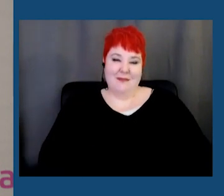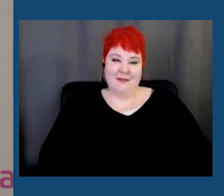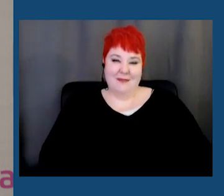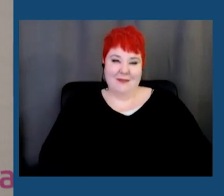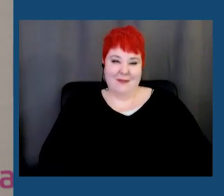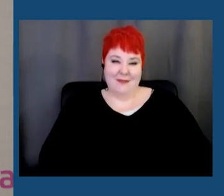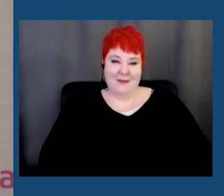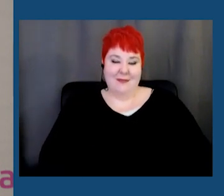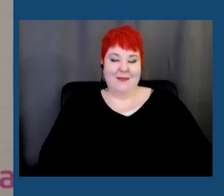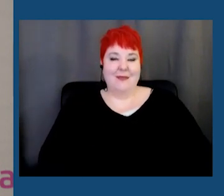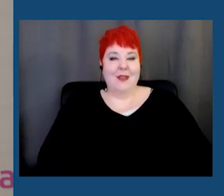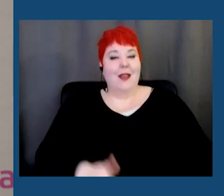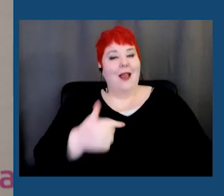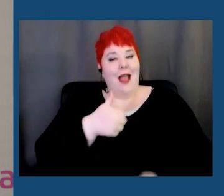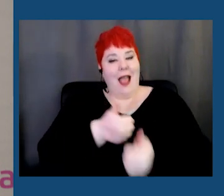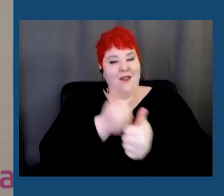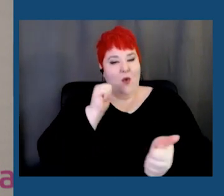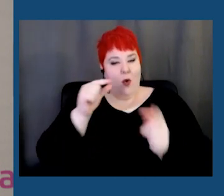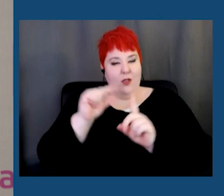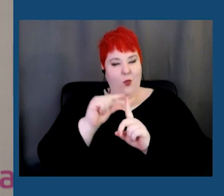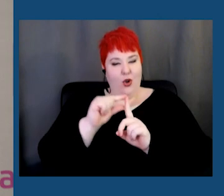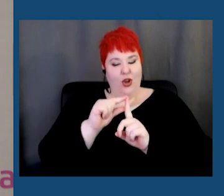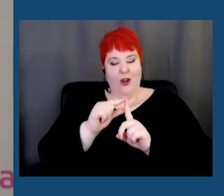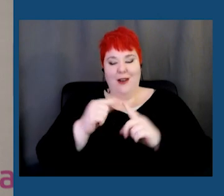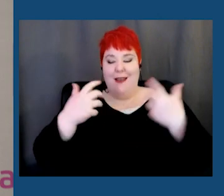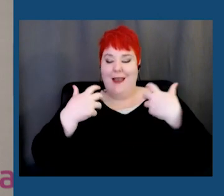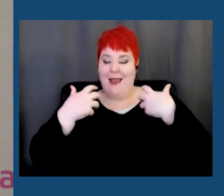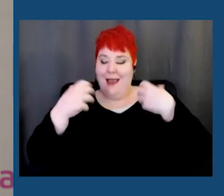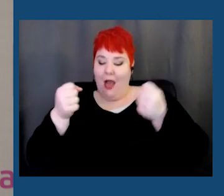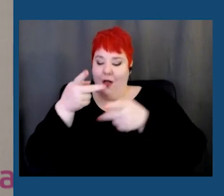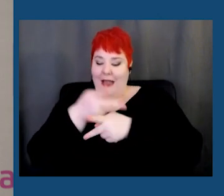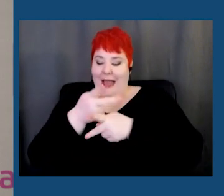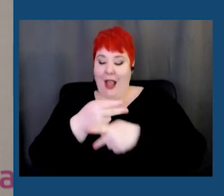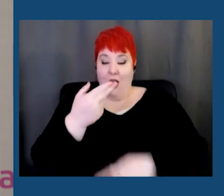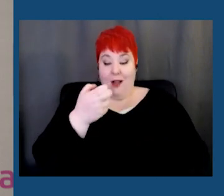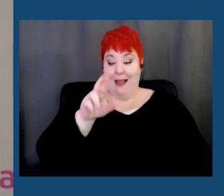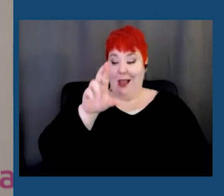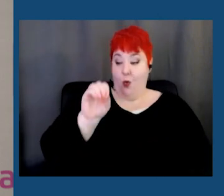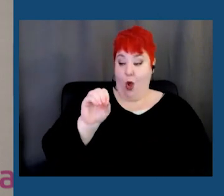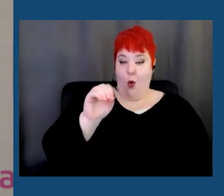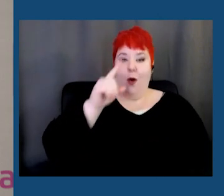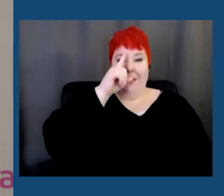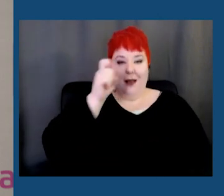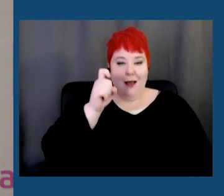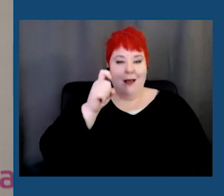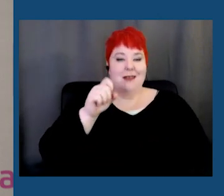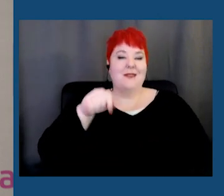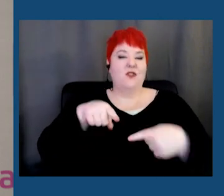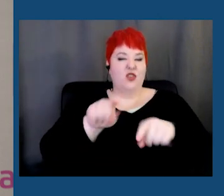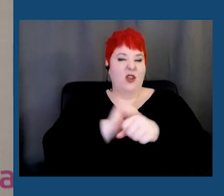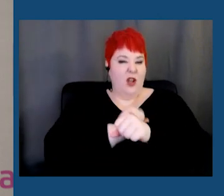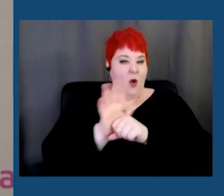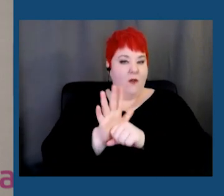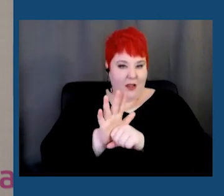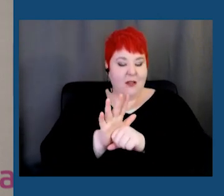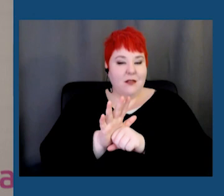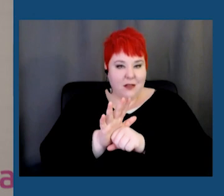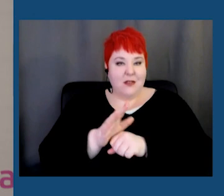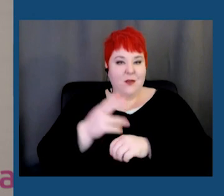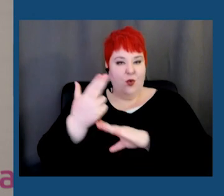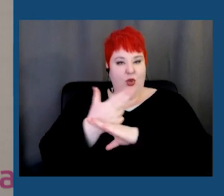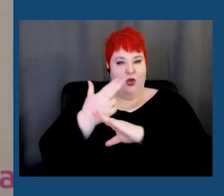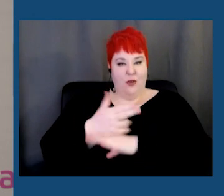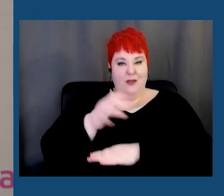I avoid the term healthcare hero because of how some used it during the COVID pandemic to justify improper